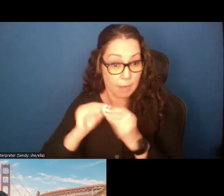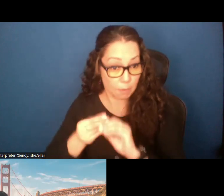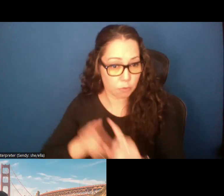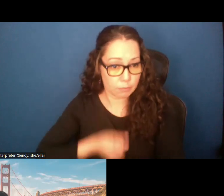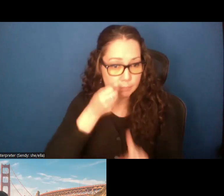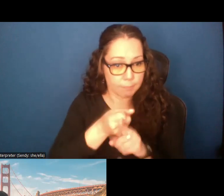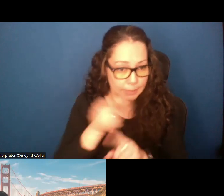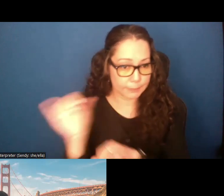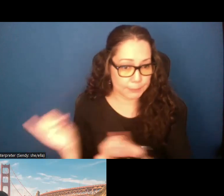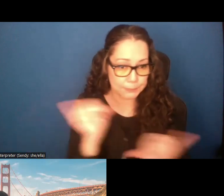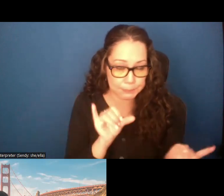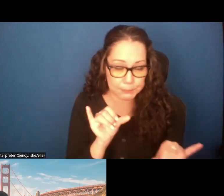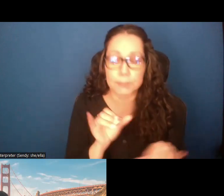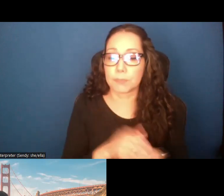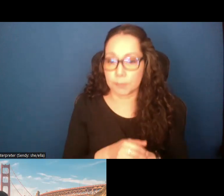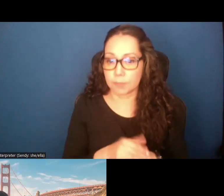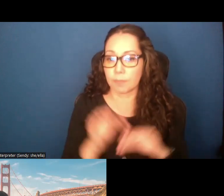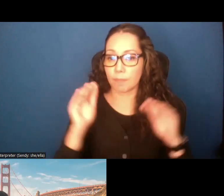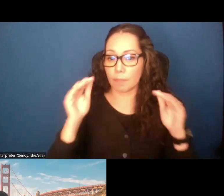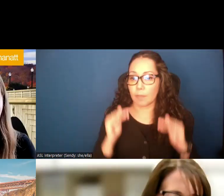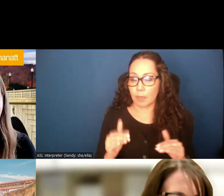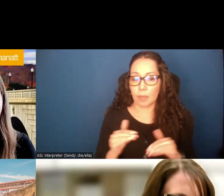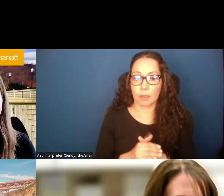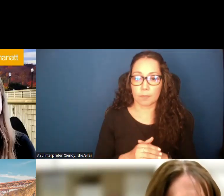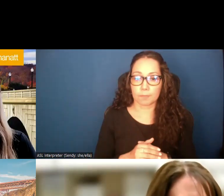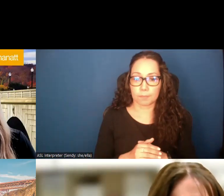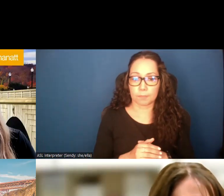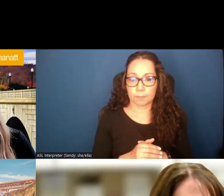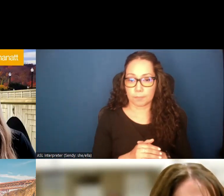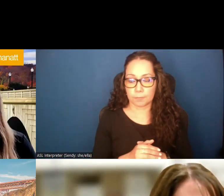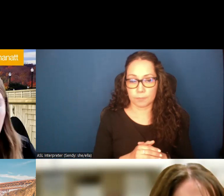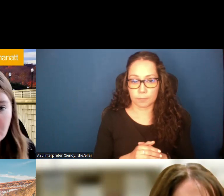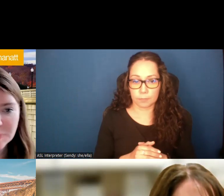I will go to the next in line. Jaylene Richards from Solano Public Health.